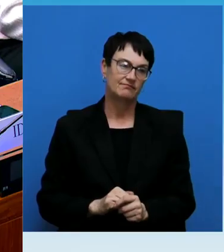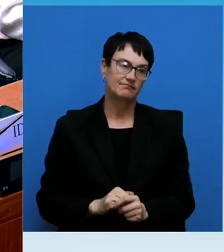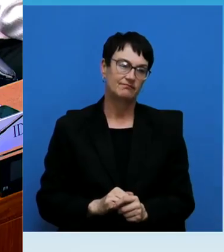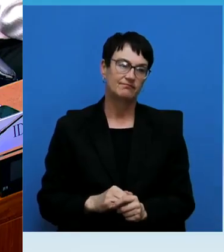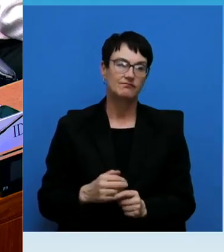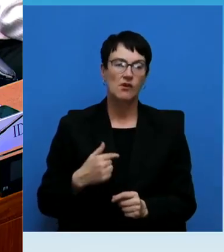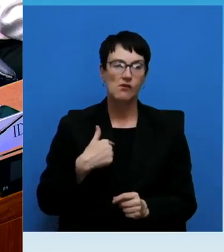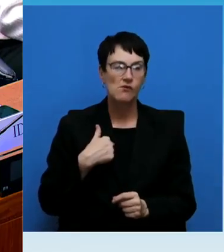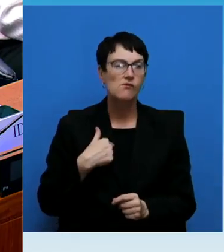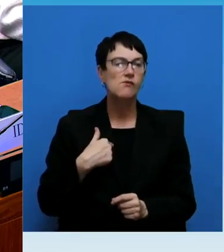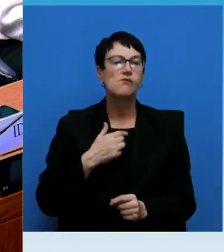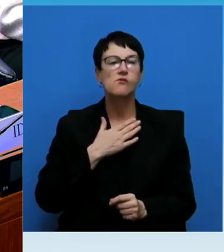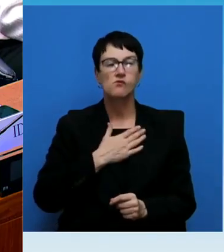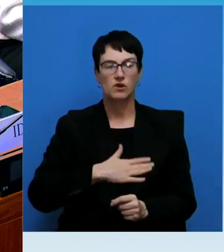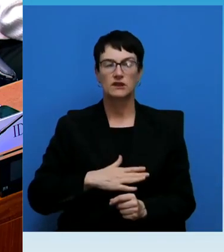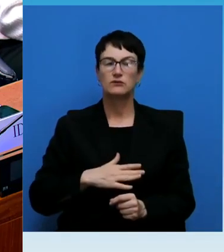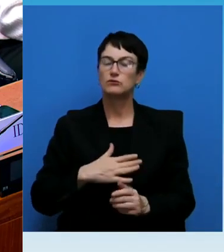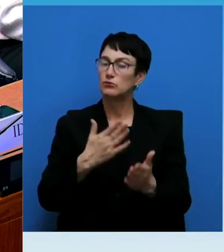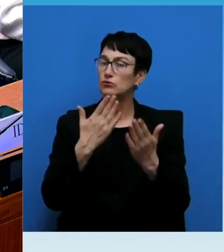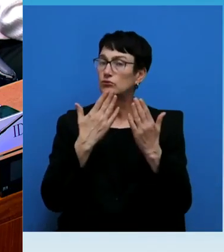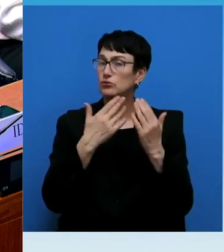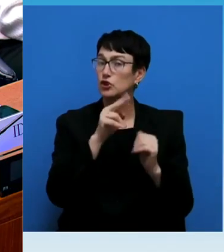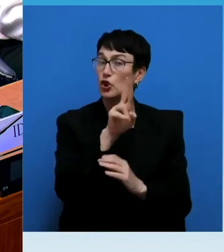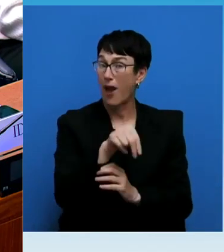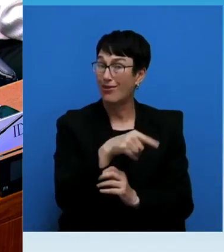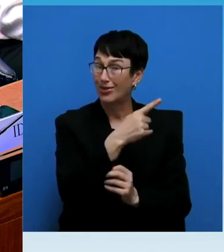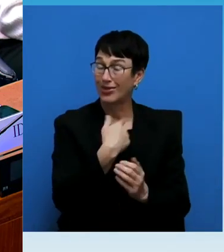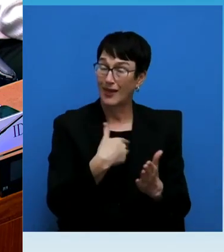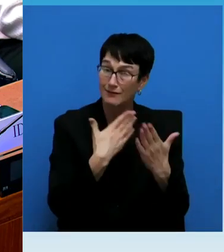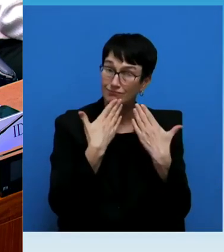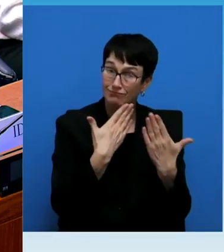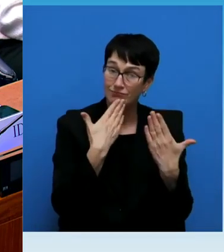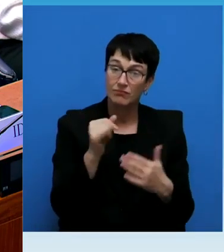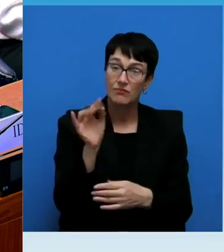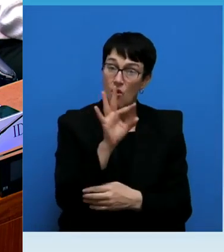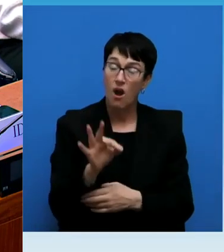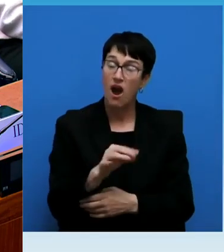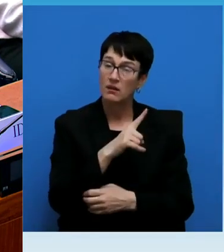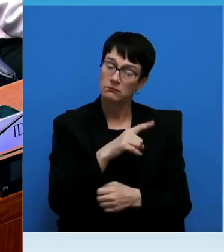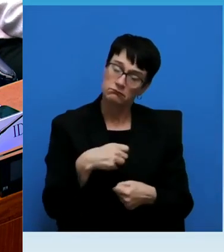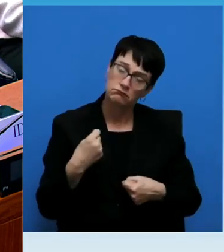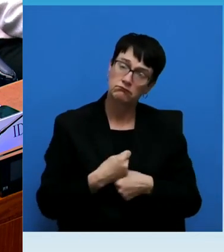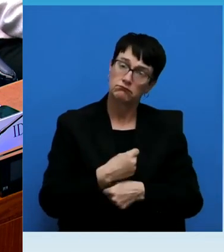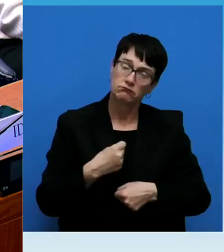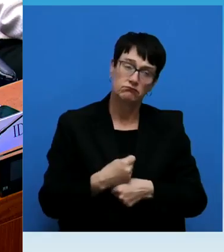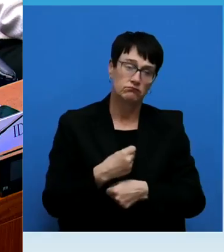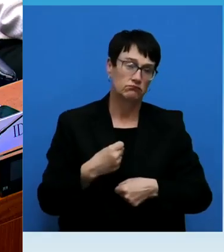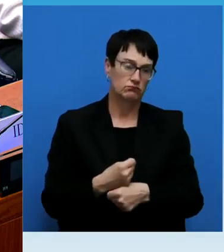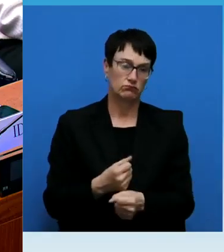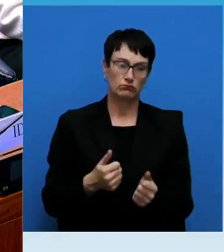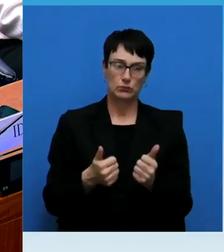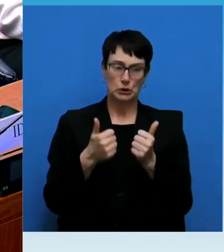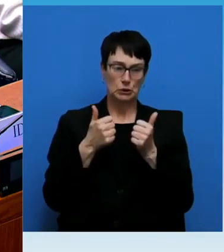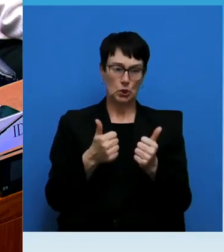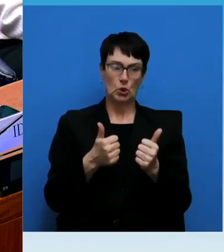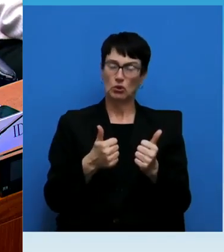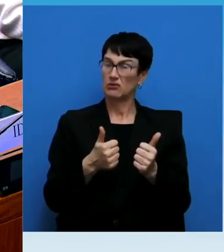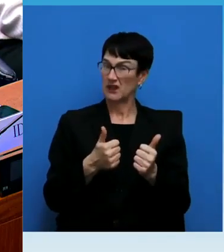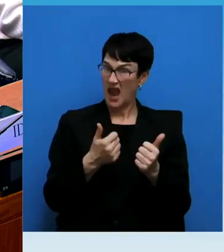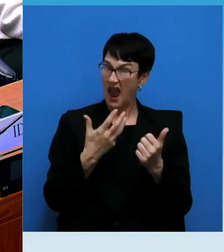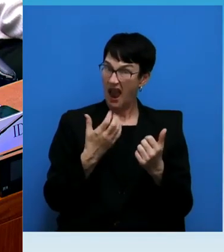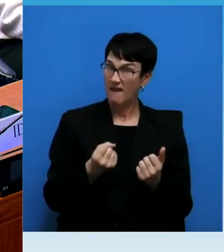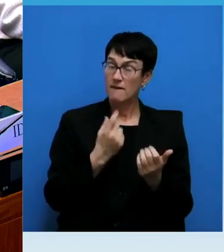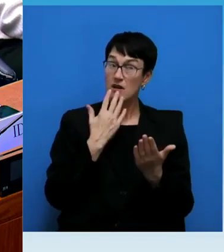been fundamental for orienting two efforts. In this sense, we consider it the key that good practice be